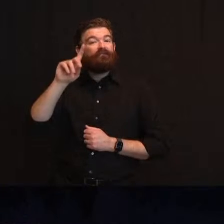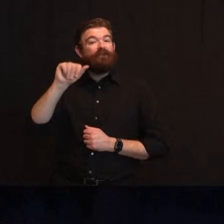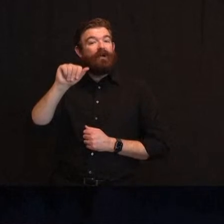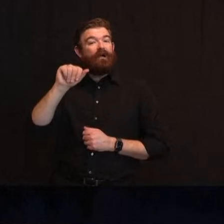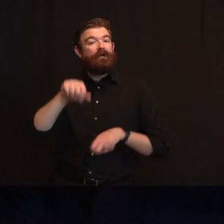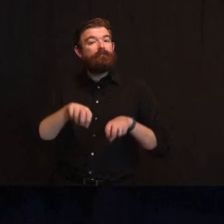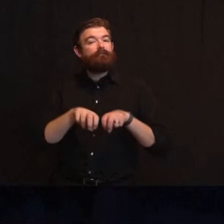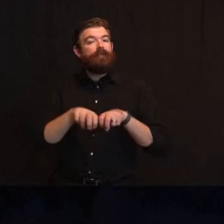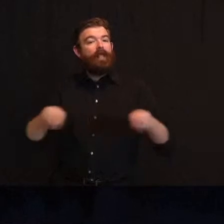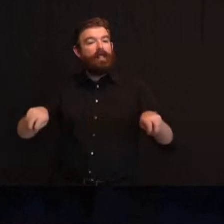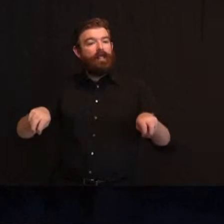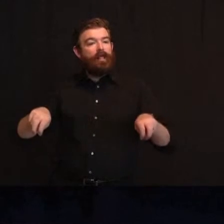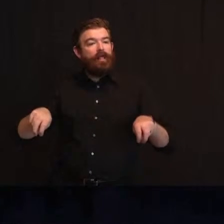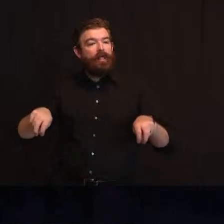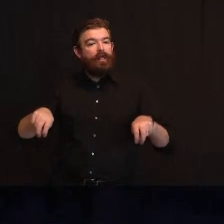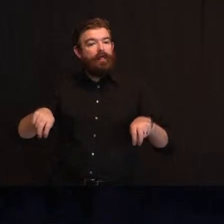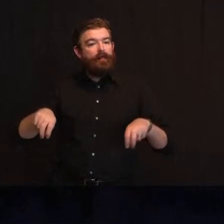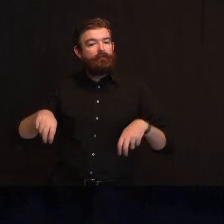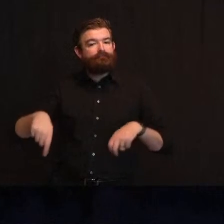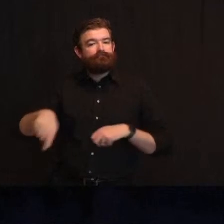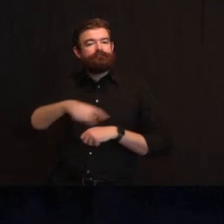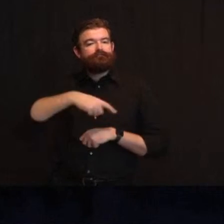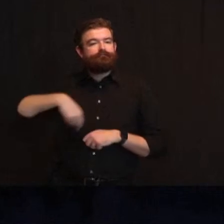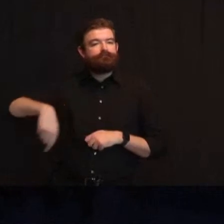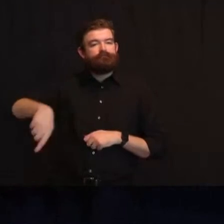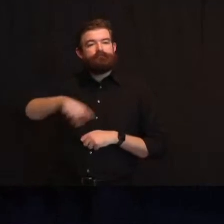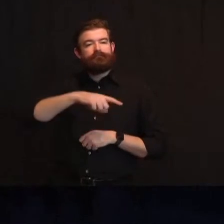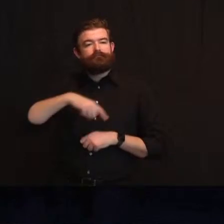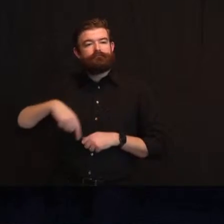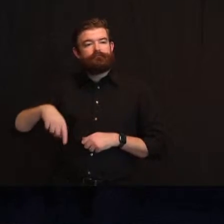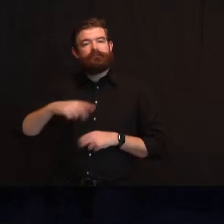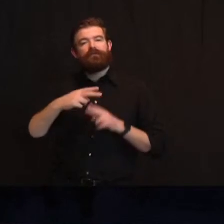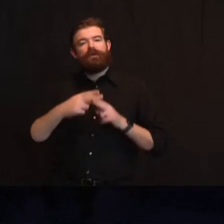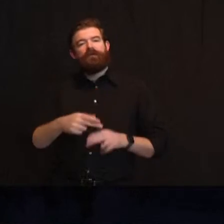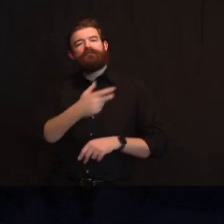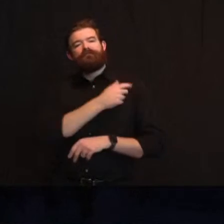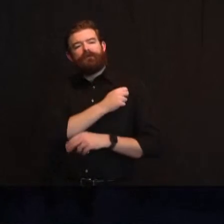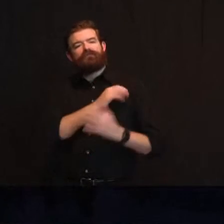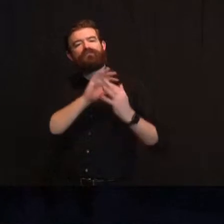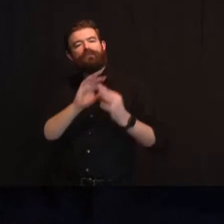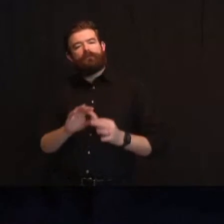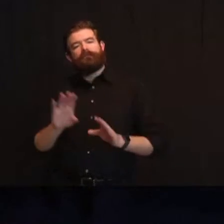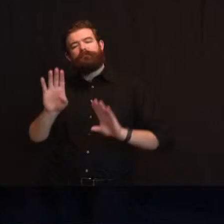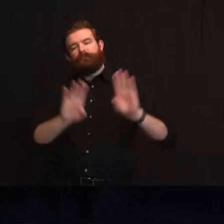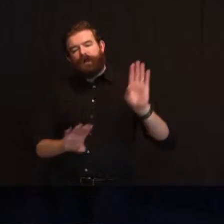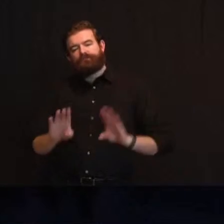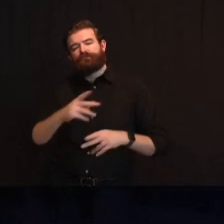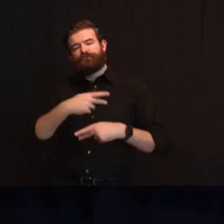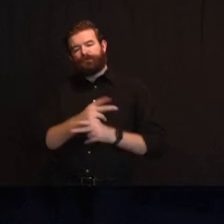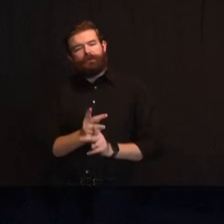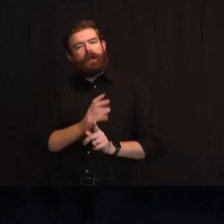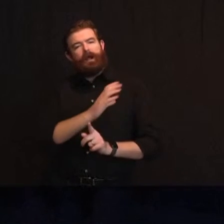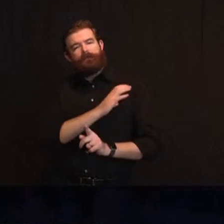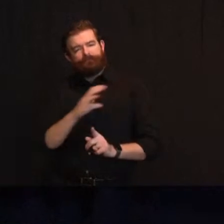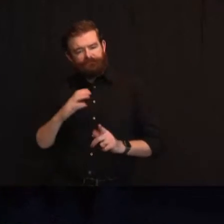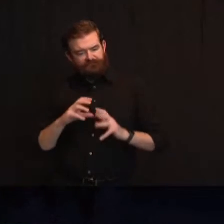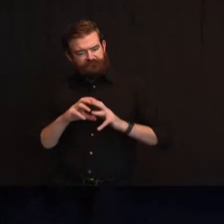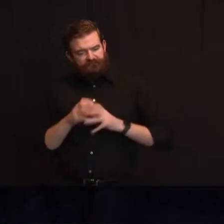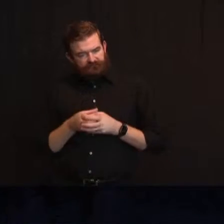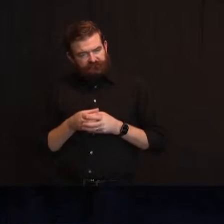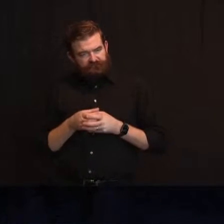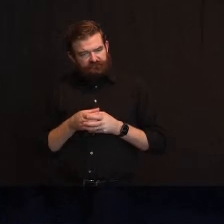Related Biological Products Advisory Committee, met to review the Pfizer COVID-19 candidate vaccine